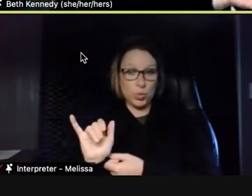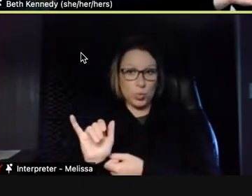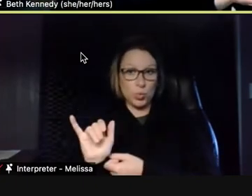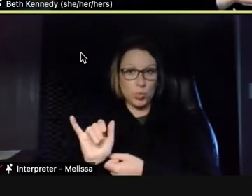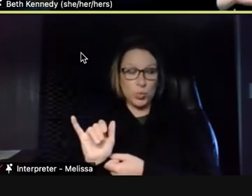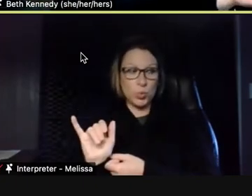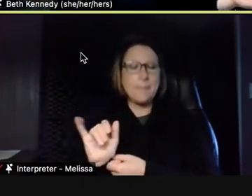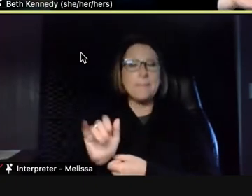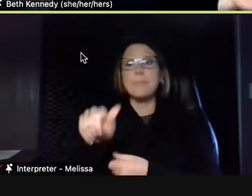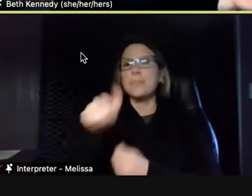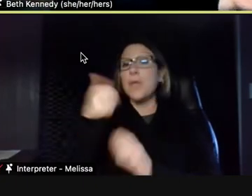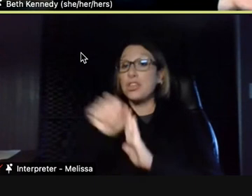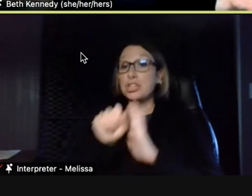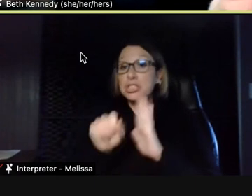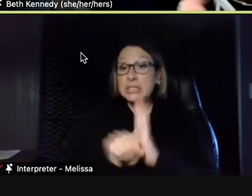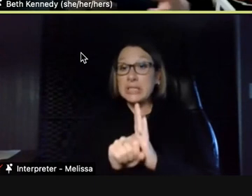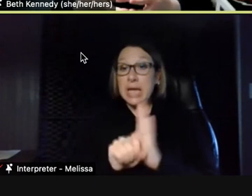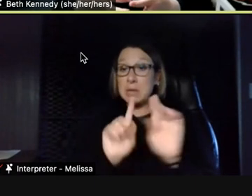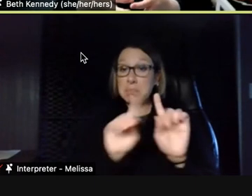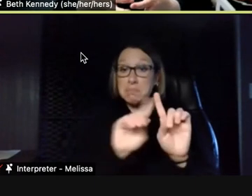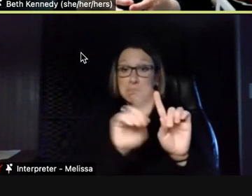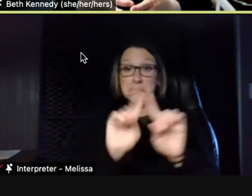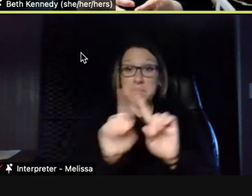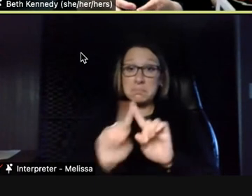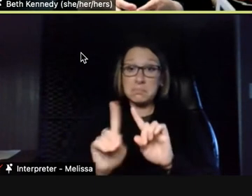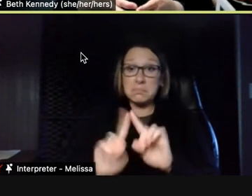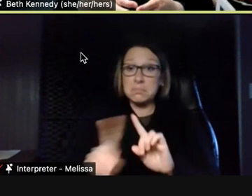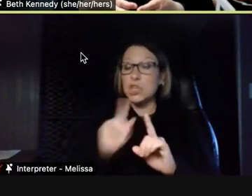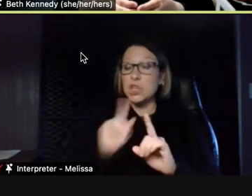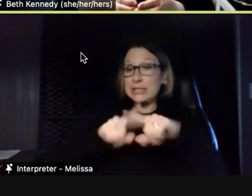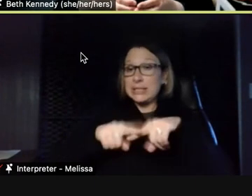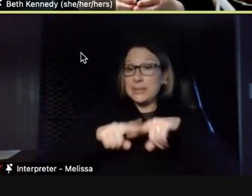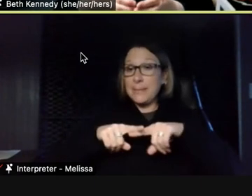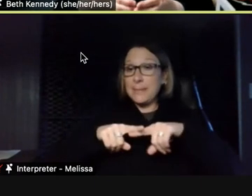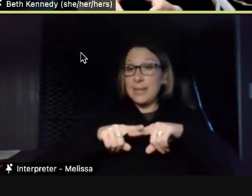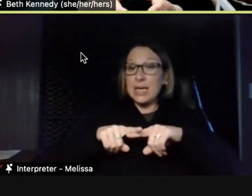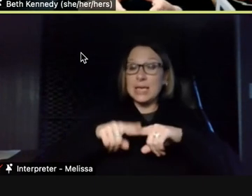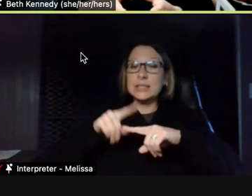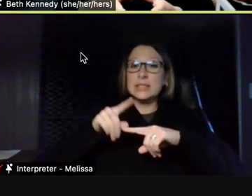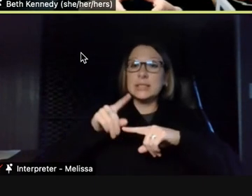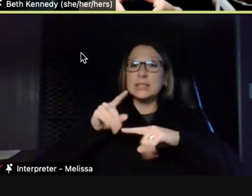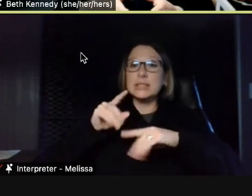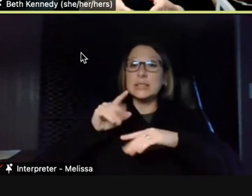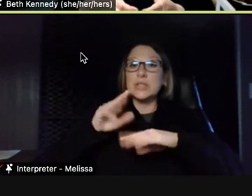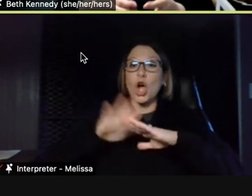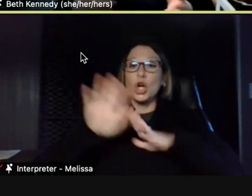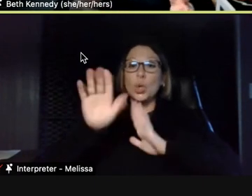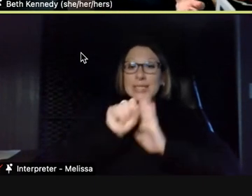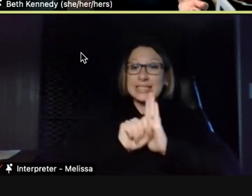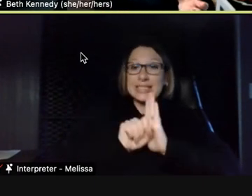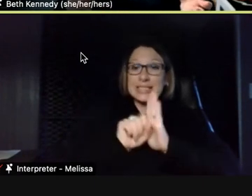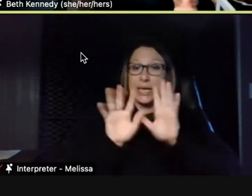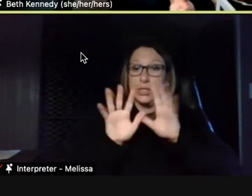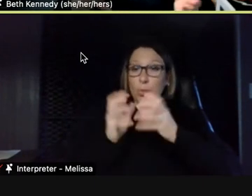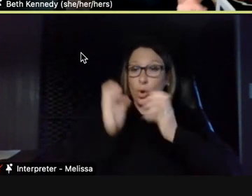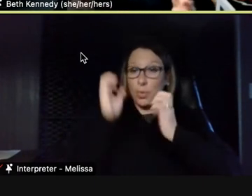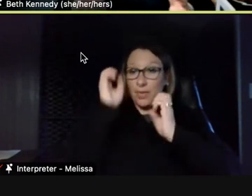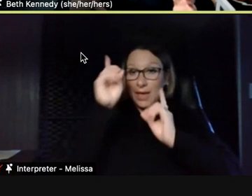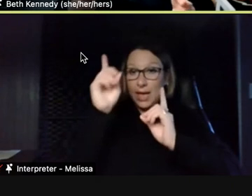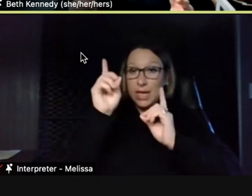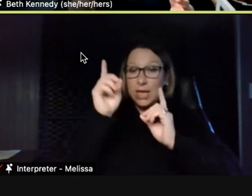Other states are doing other things. It kind of depends on, you know, your state Department of Ed and what